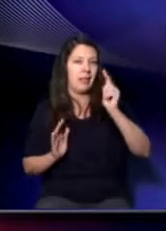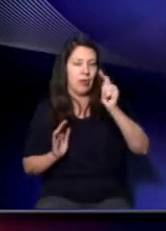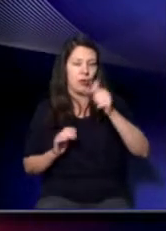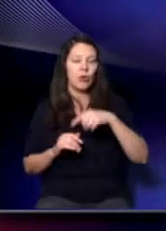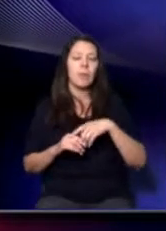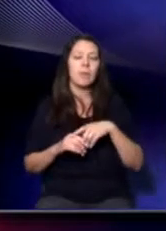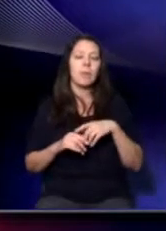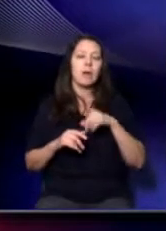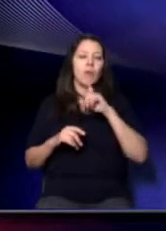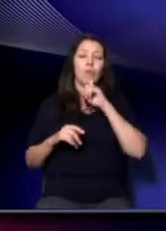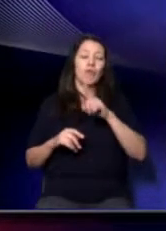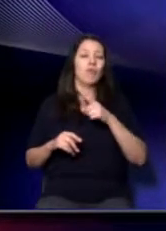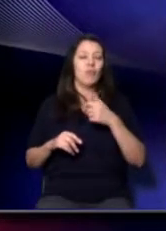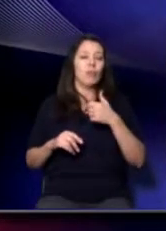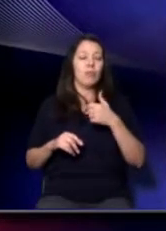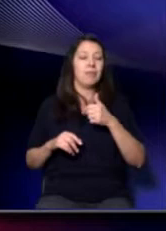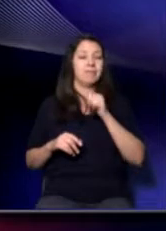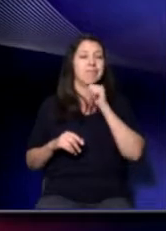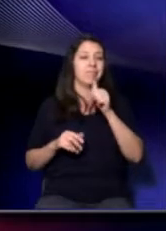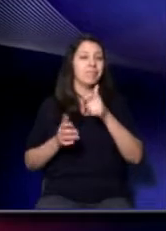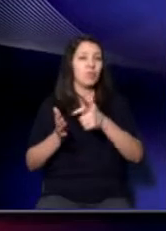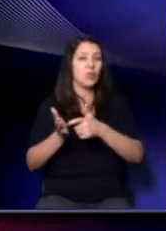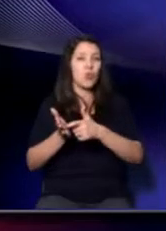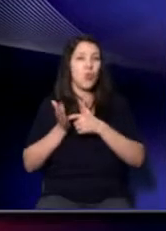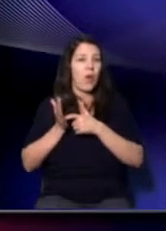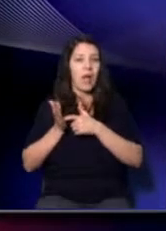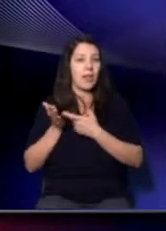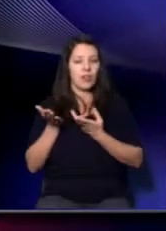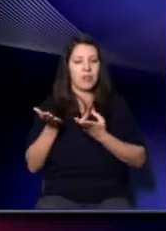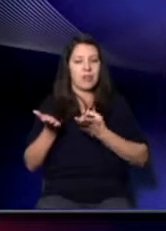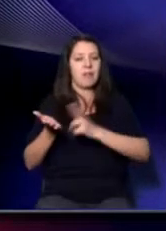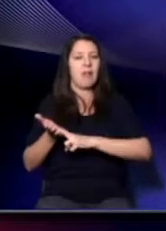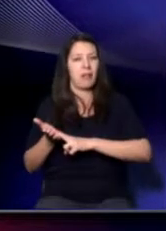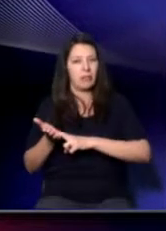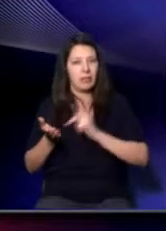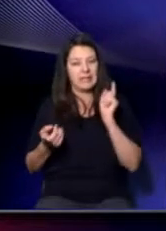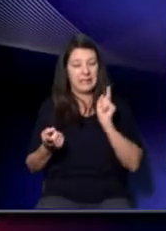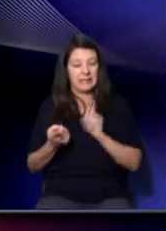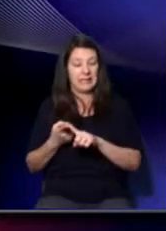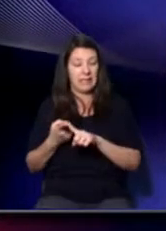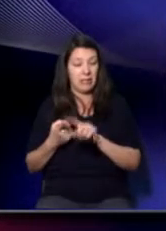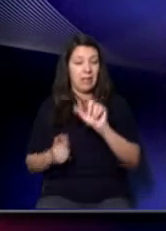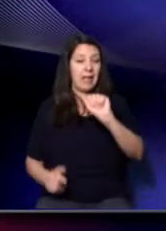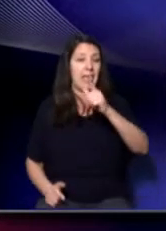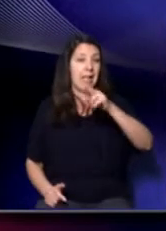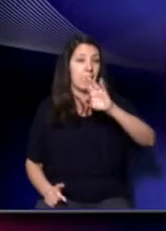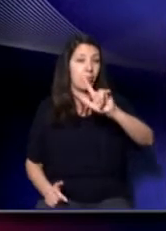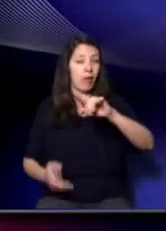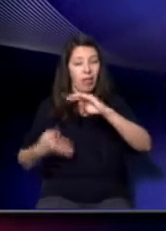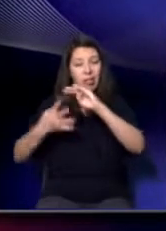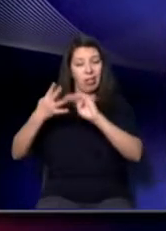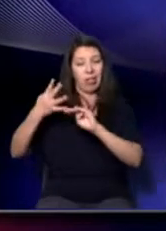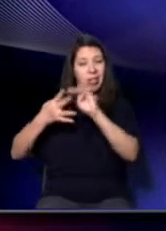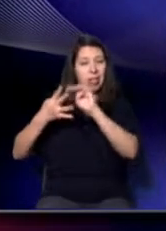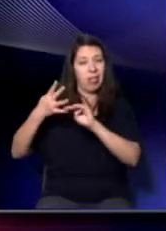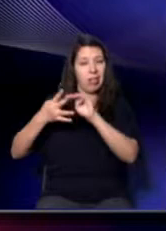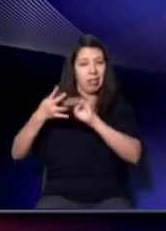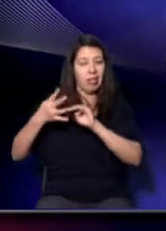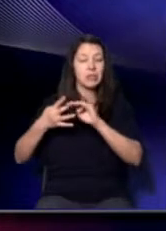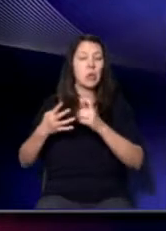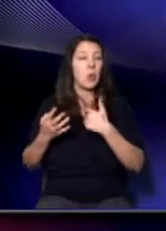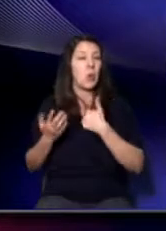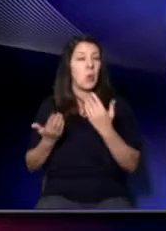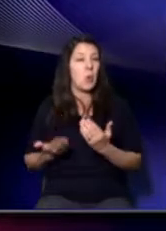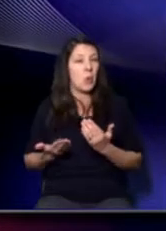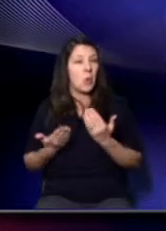we really aren't required to have contracts until mid-April. So recommended that we have a